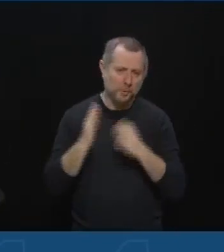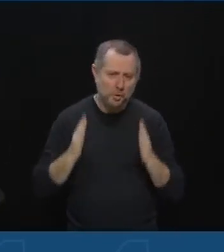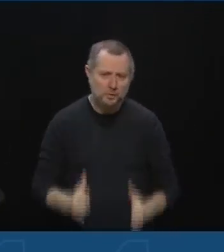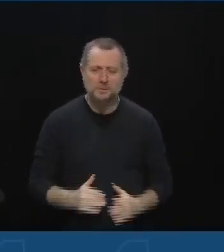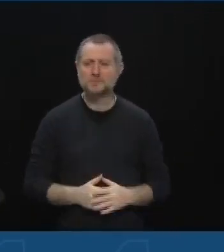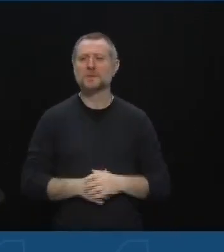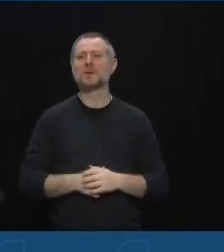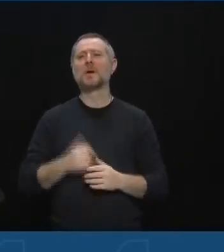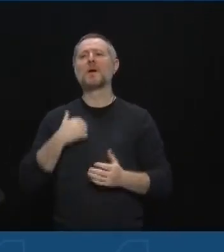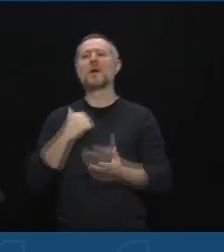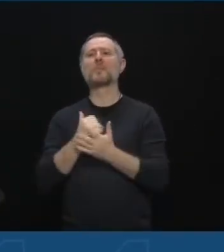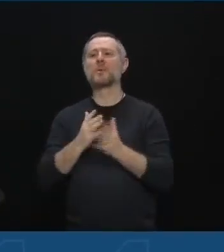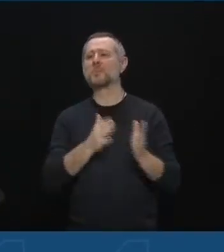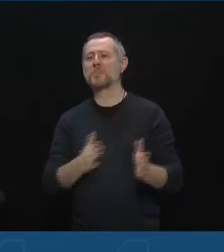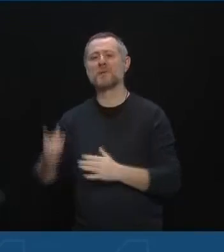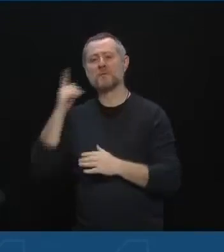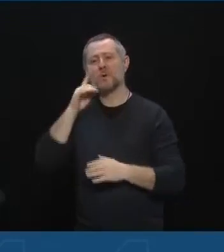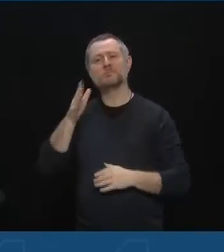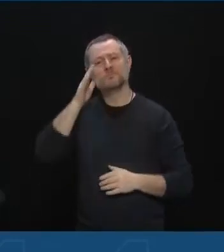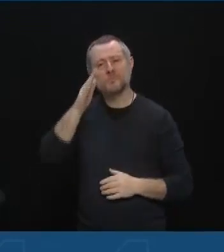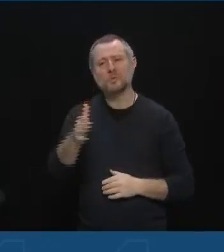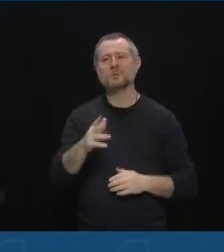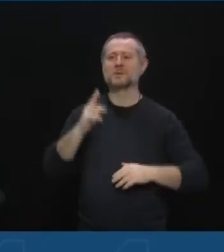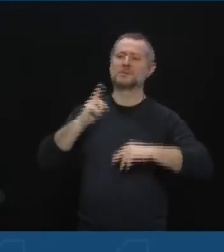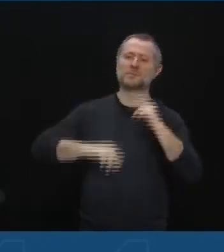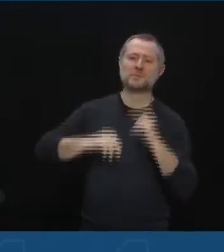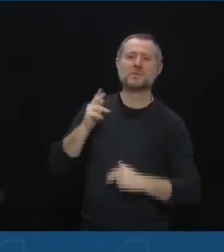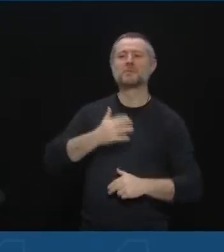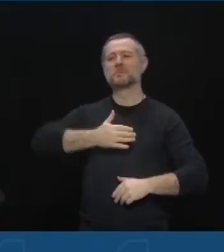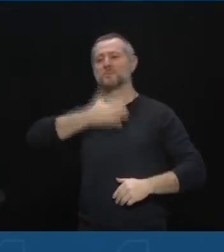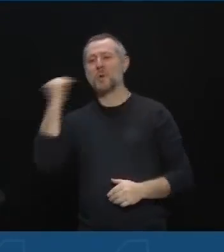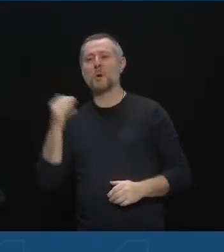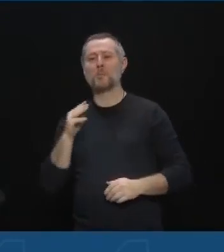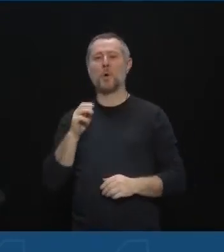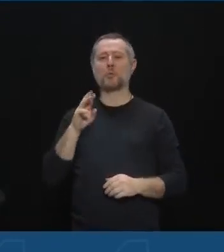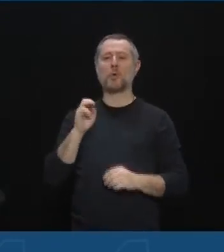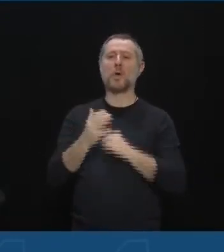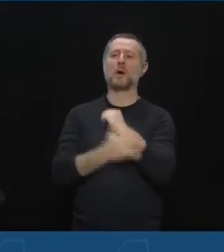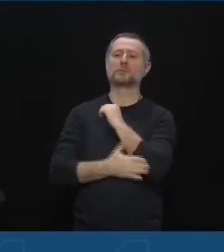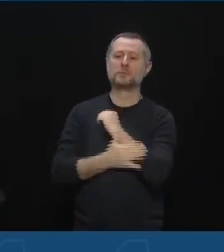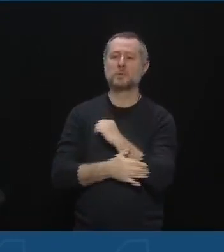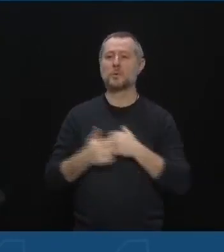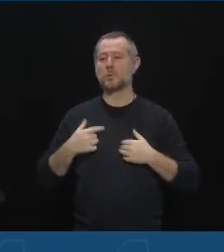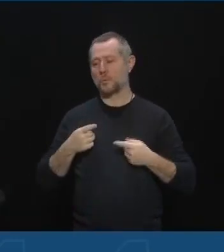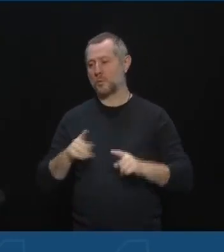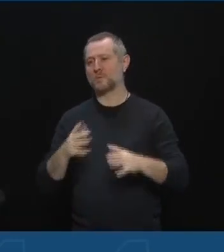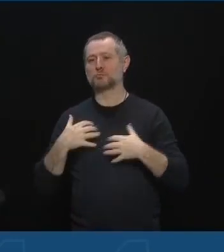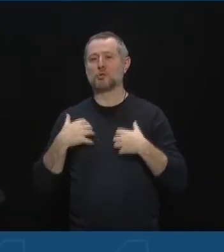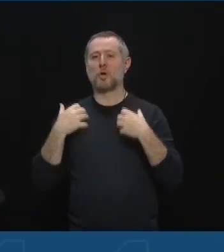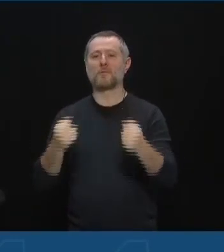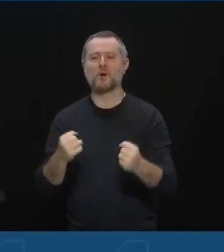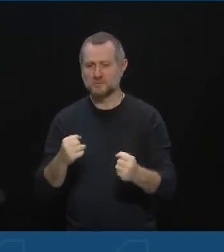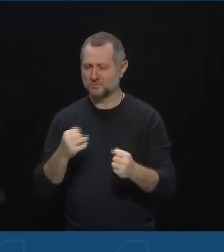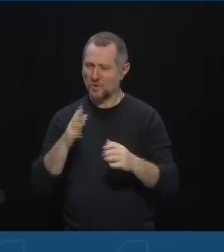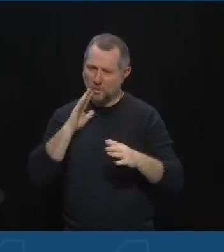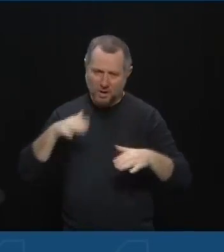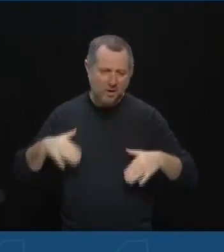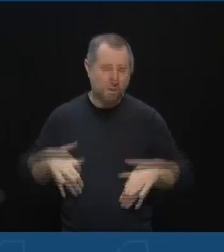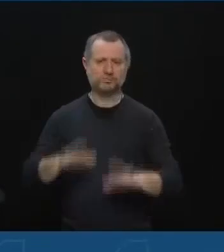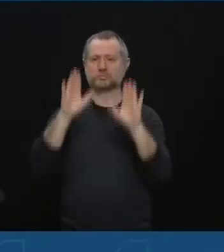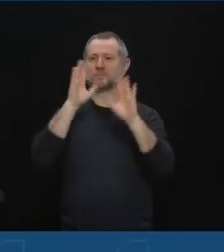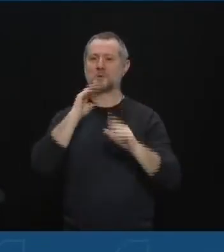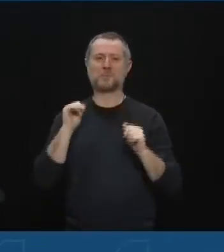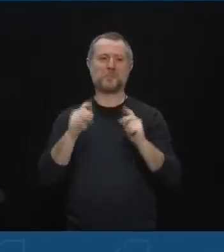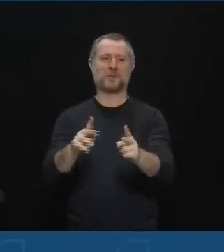help plan forward to build a better Monroe County as we recover and create that new era for Rochester. Thank you.